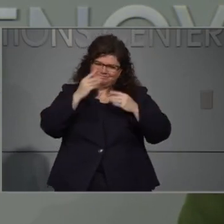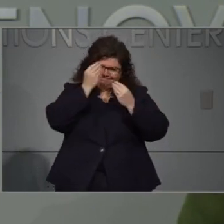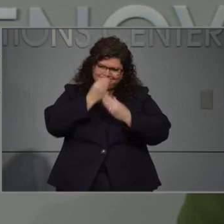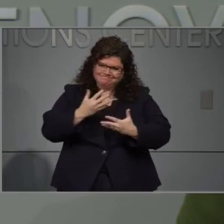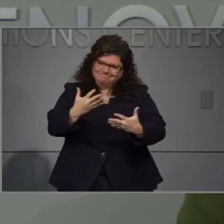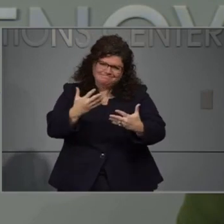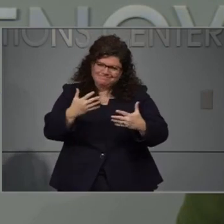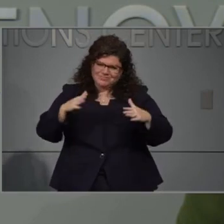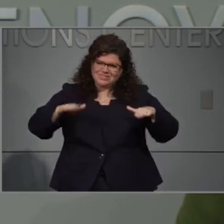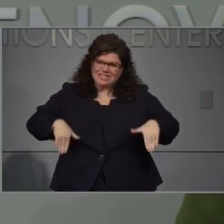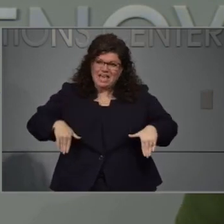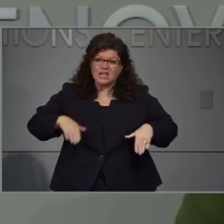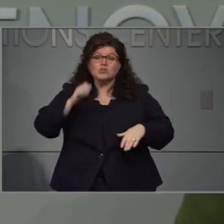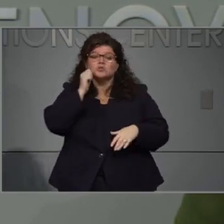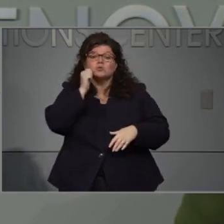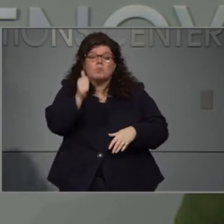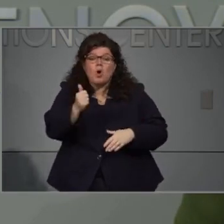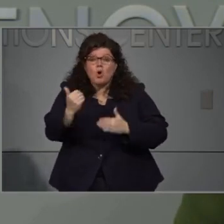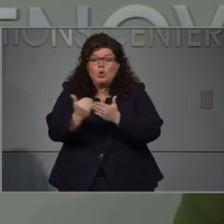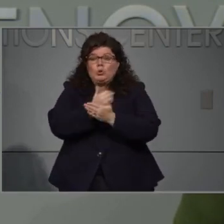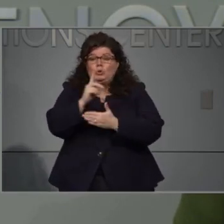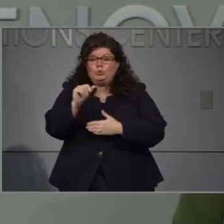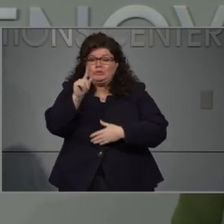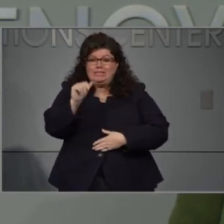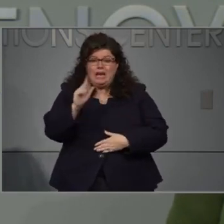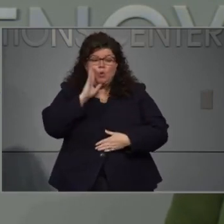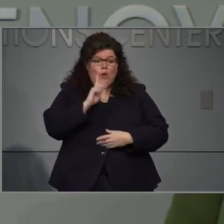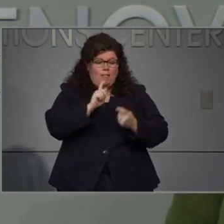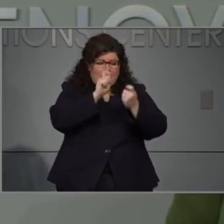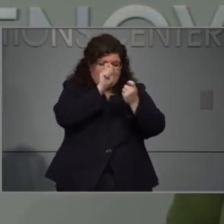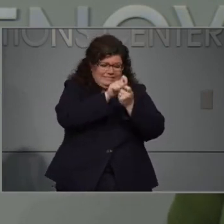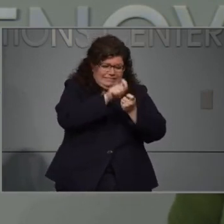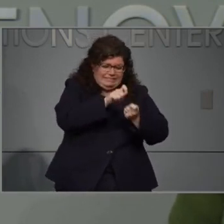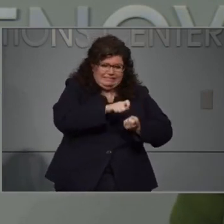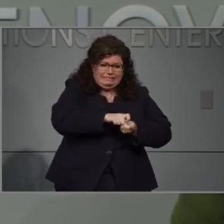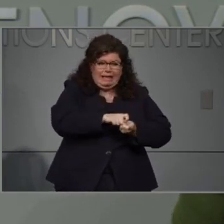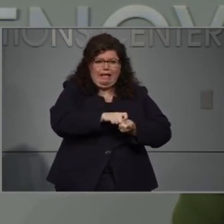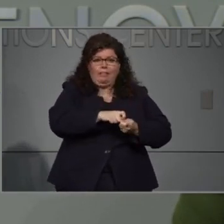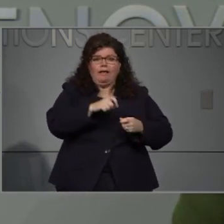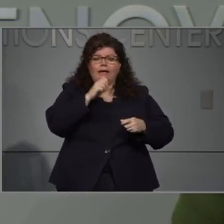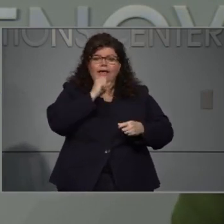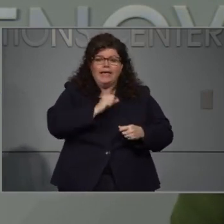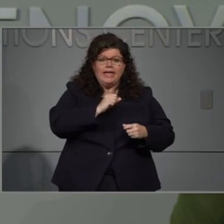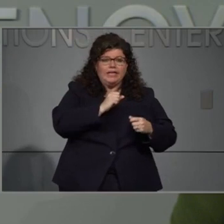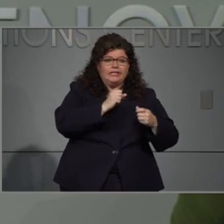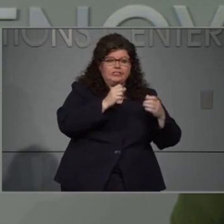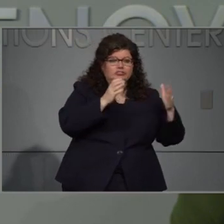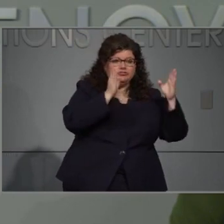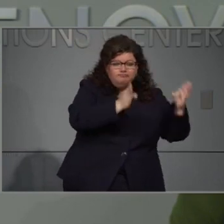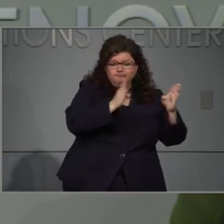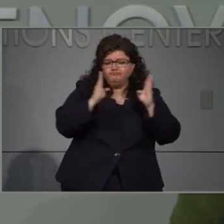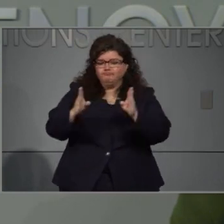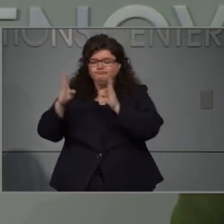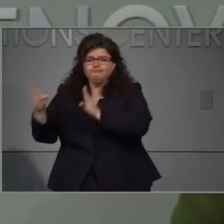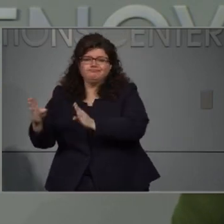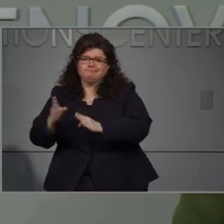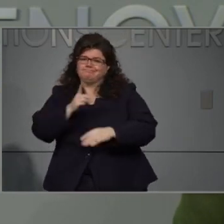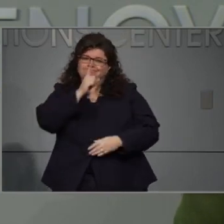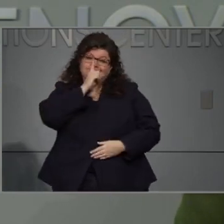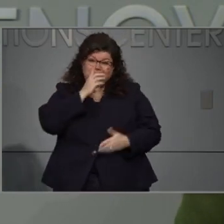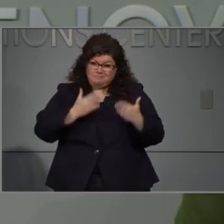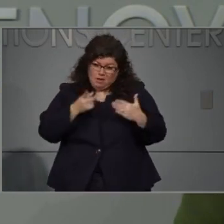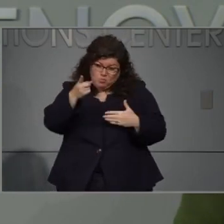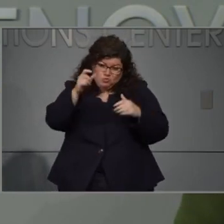tomorrow's tranche of data is going to get to that level of detail that you might be asking about. You may be able to get in touch